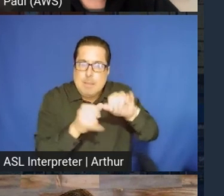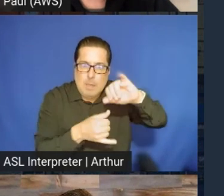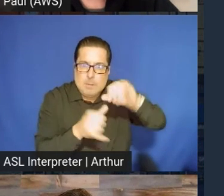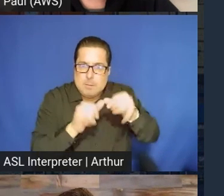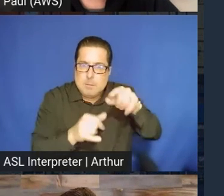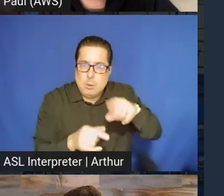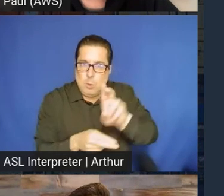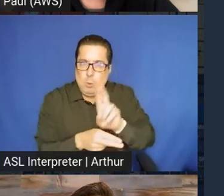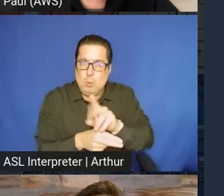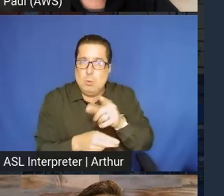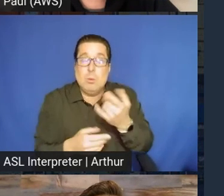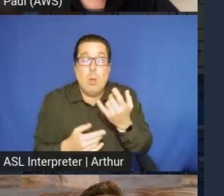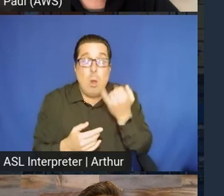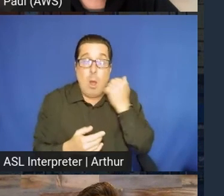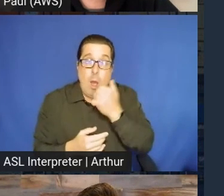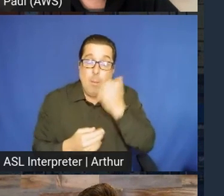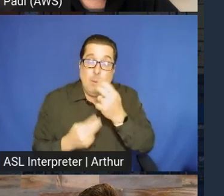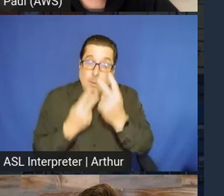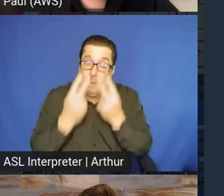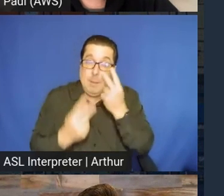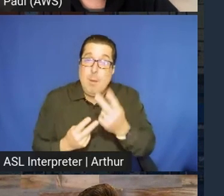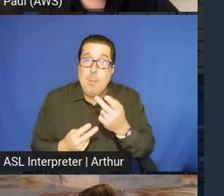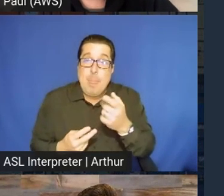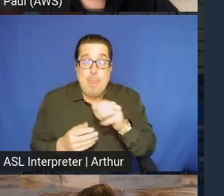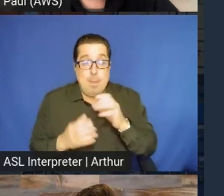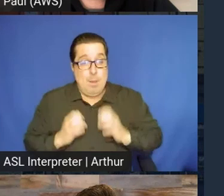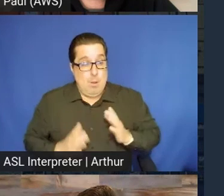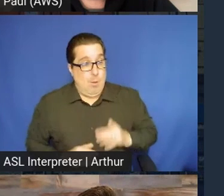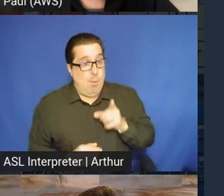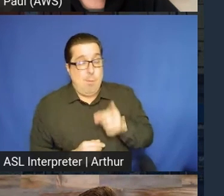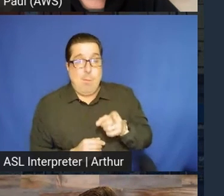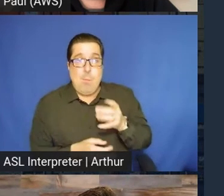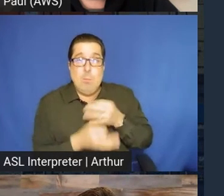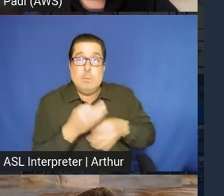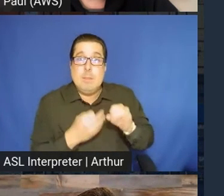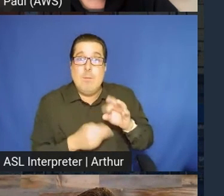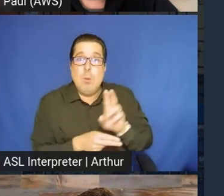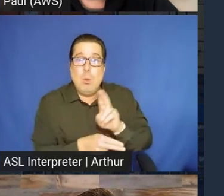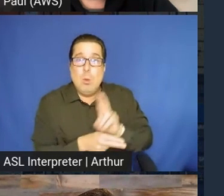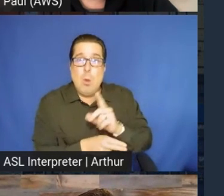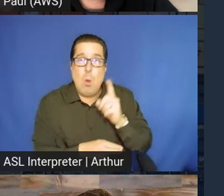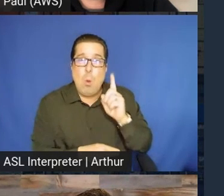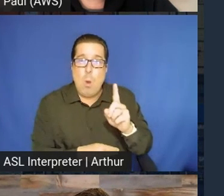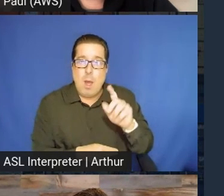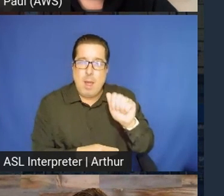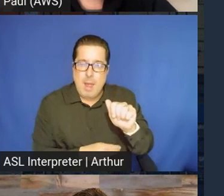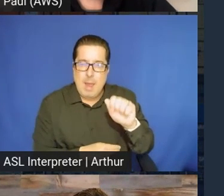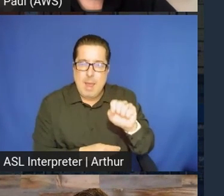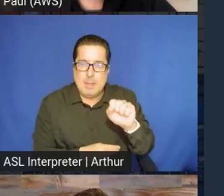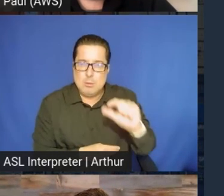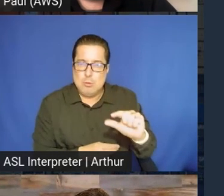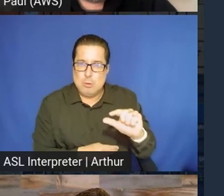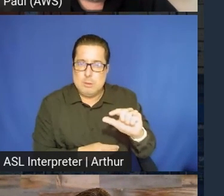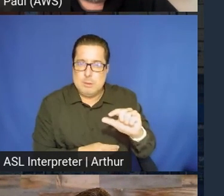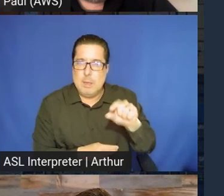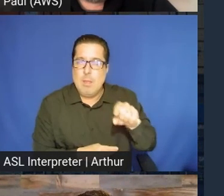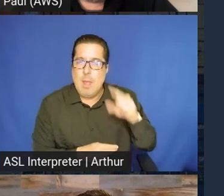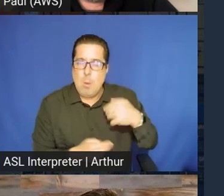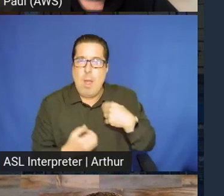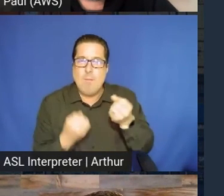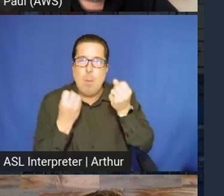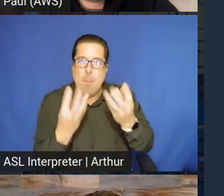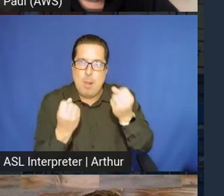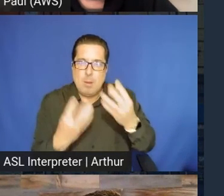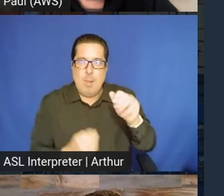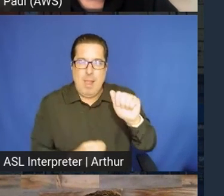see commonly is that customers, instead of using just one ASG, they will actually use multiple ASGs to